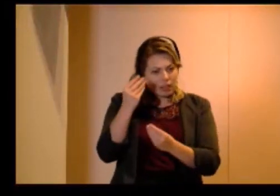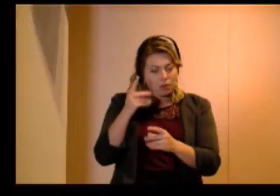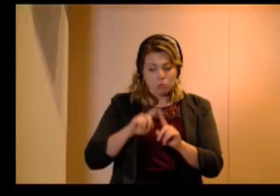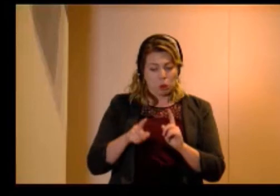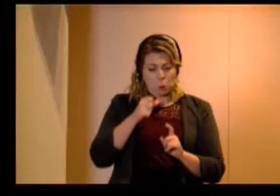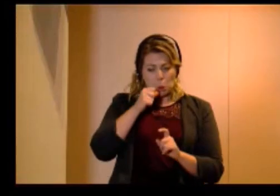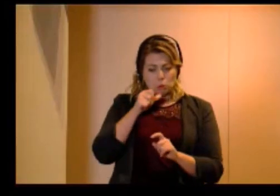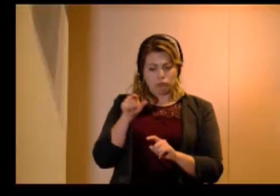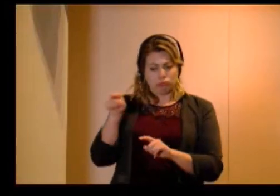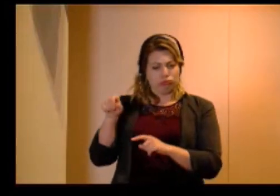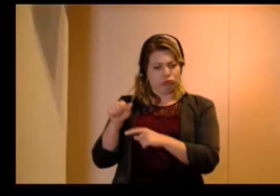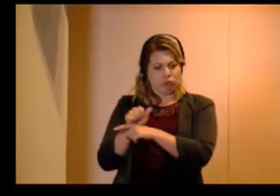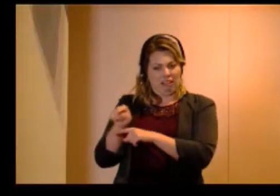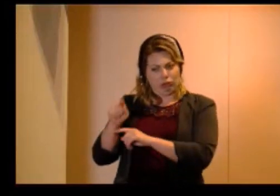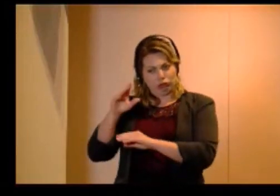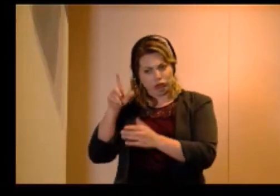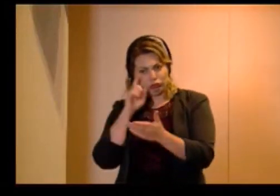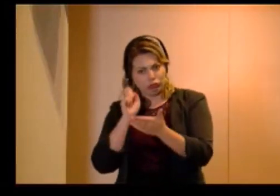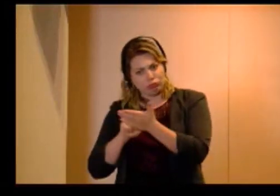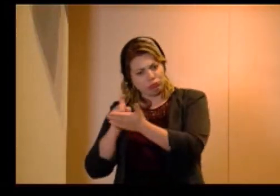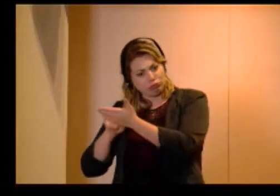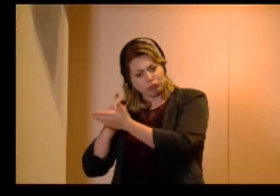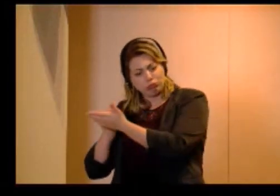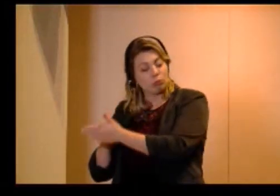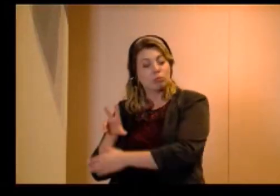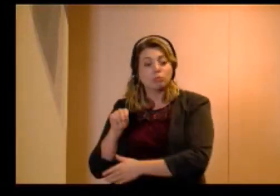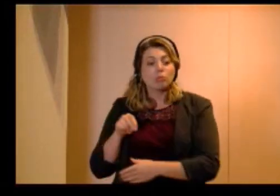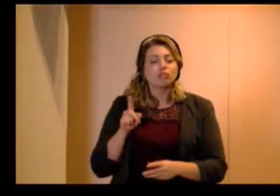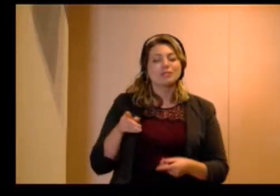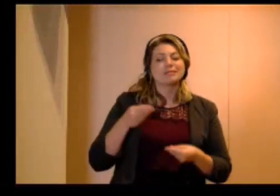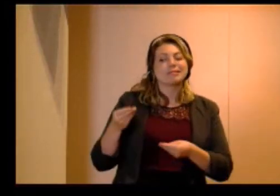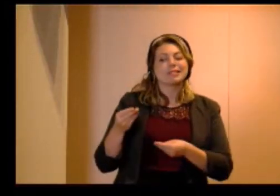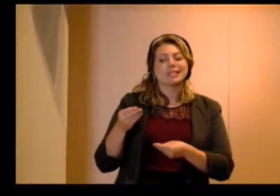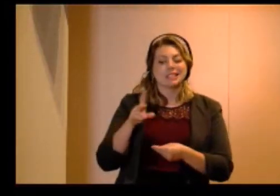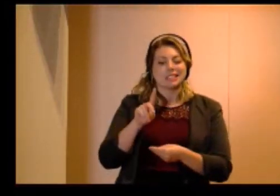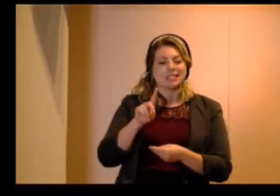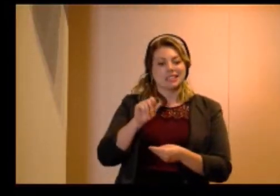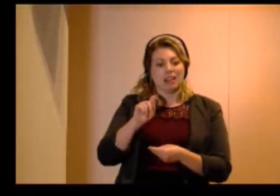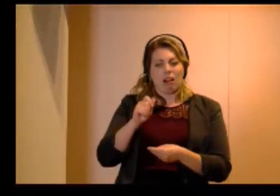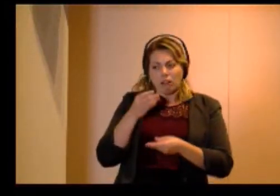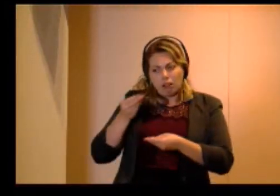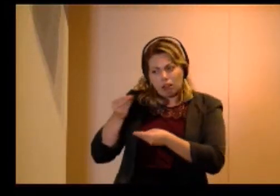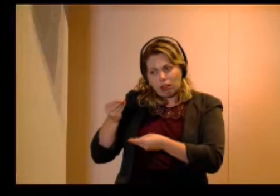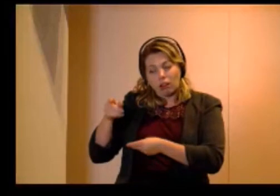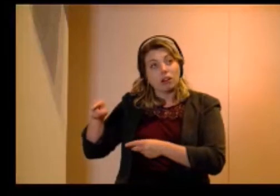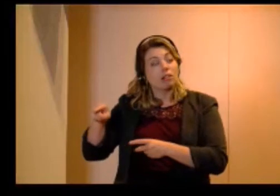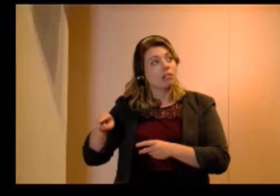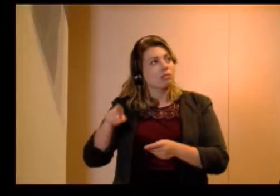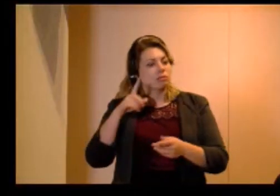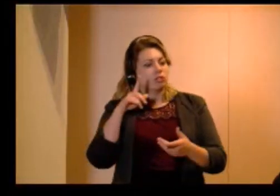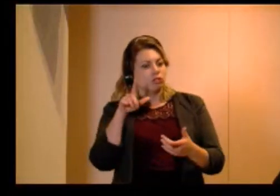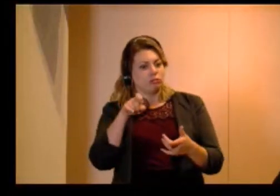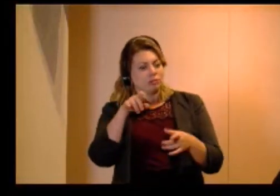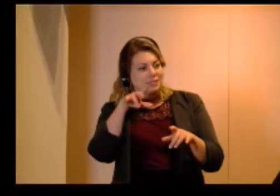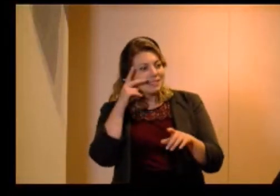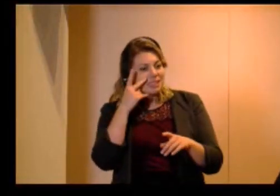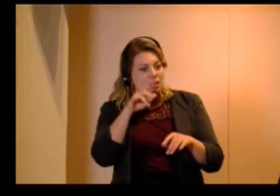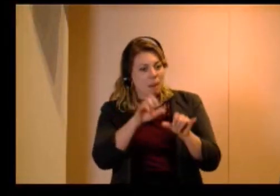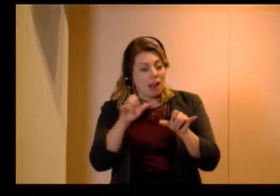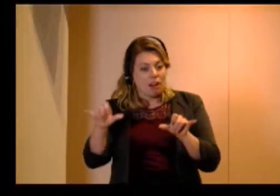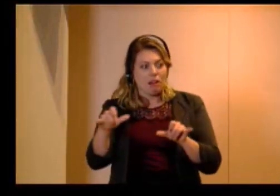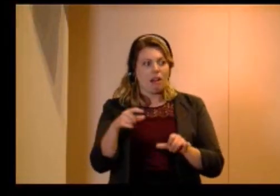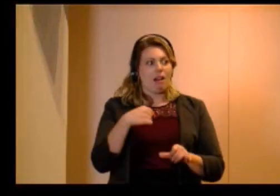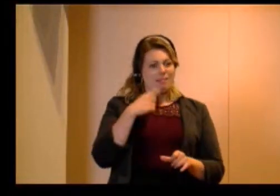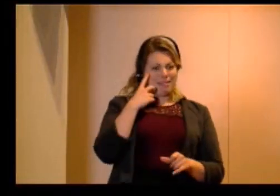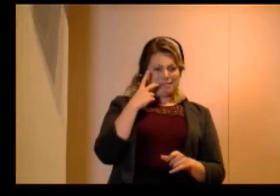anything to recognize those patterns. And so you can feed it data and look for patterns. And I have some experience with those methods, and I think that's a really exciting way to look at